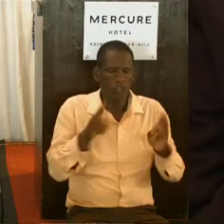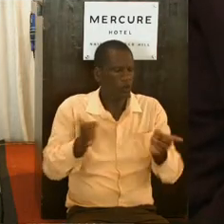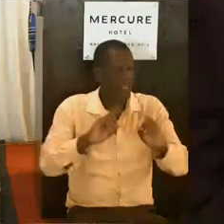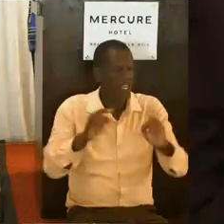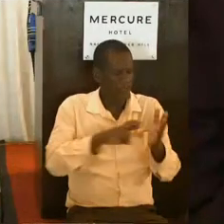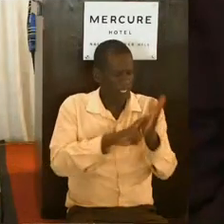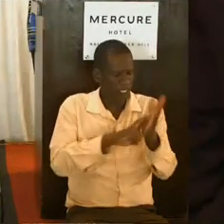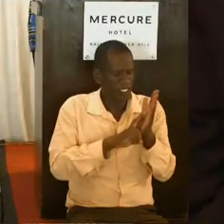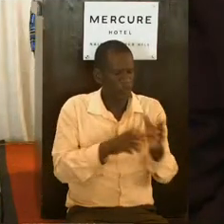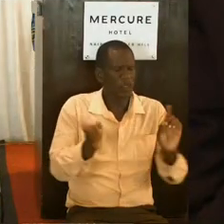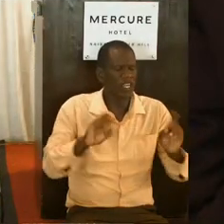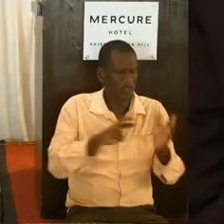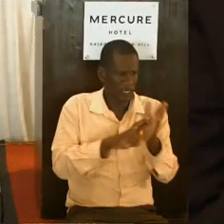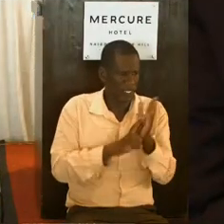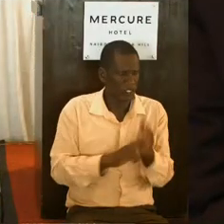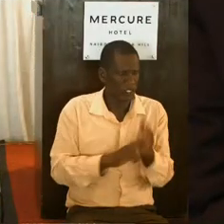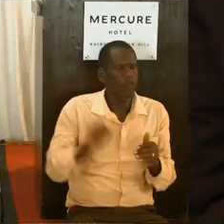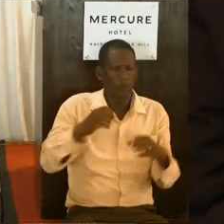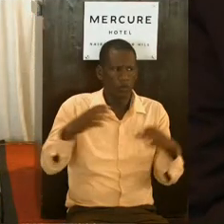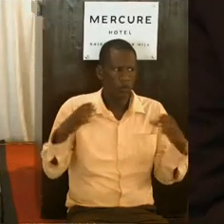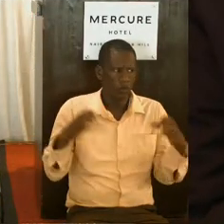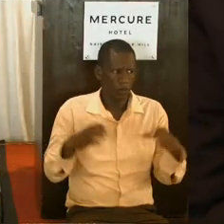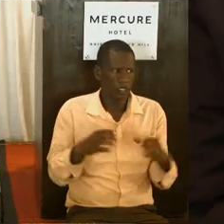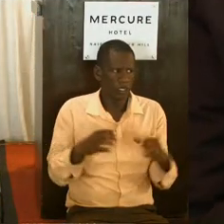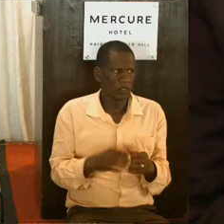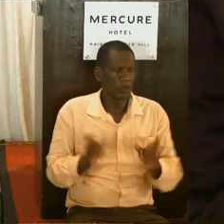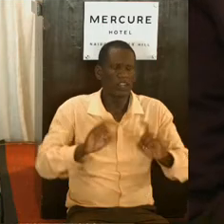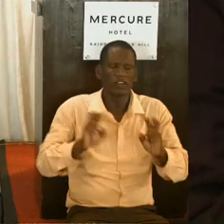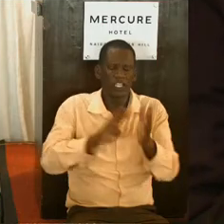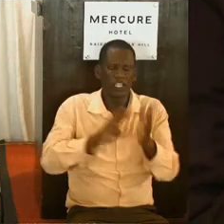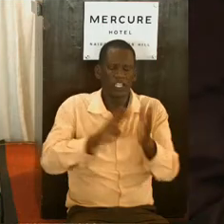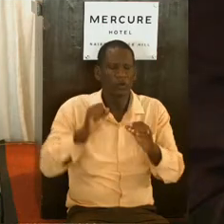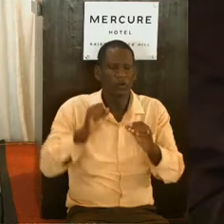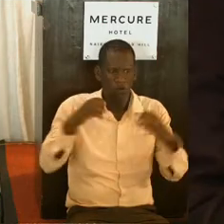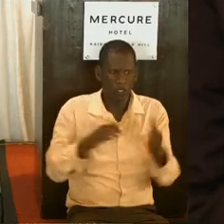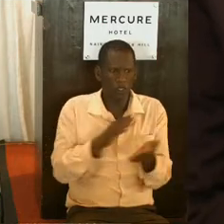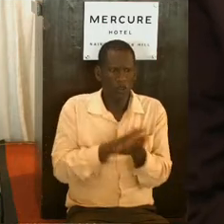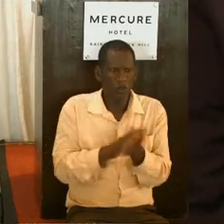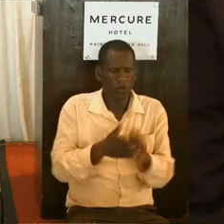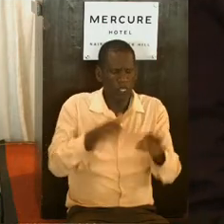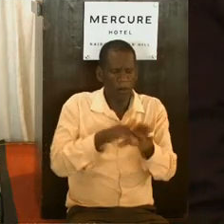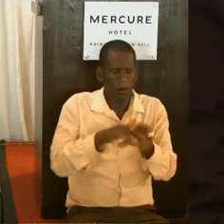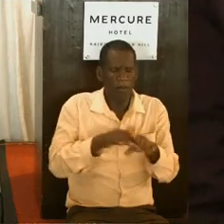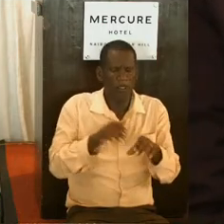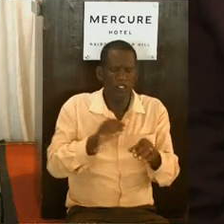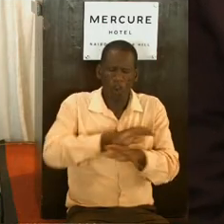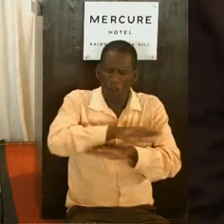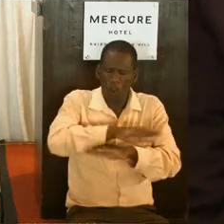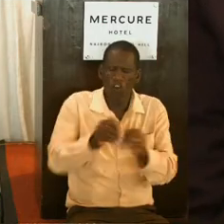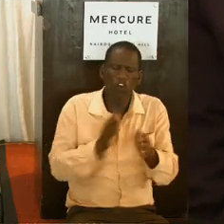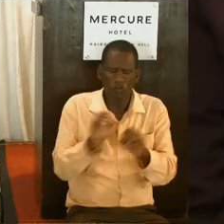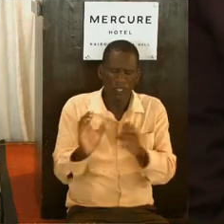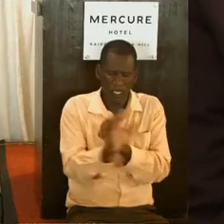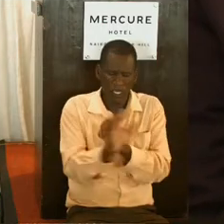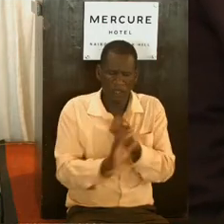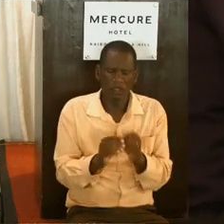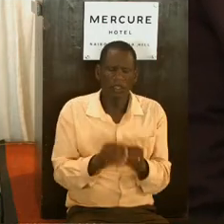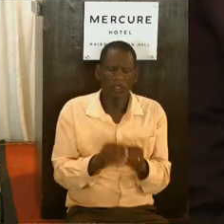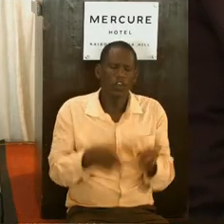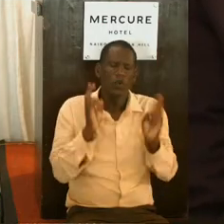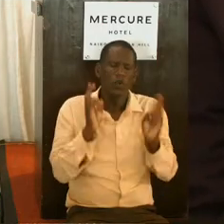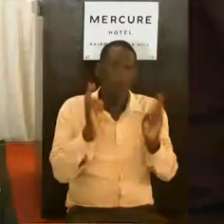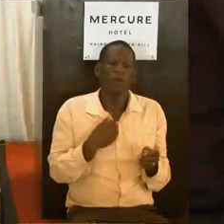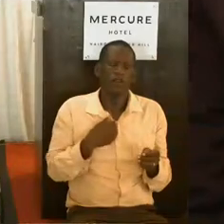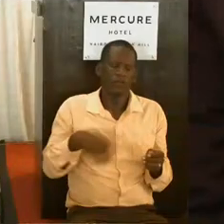not register political parties without membership across the country we usually